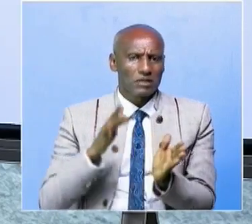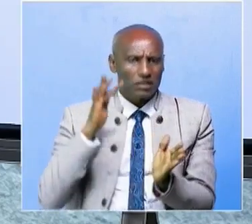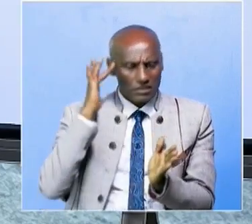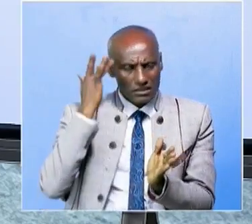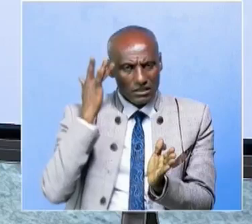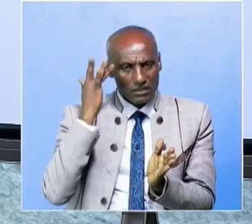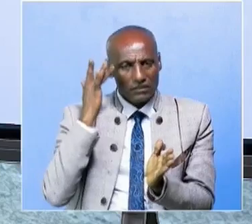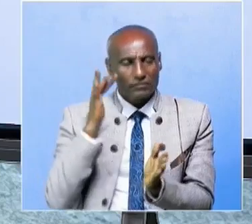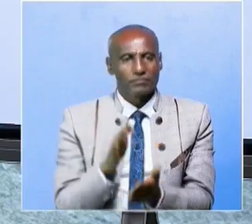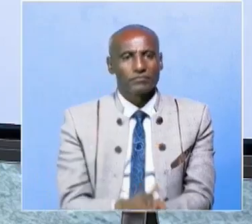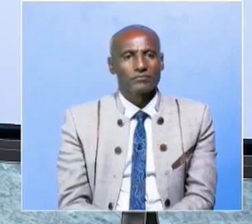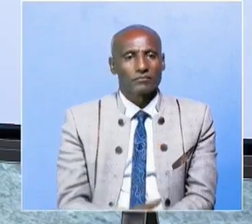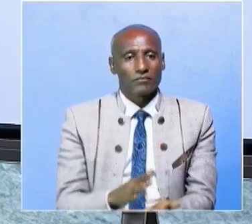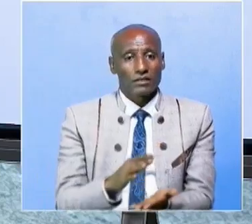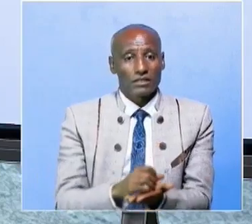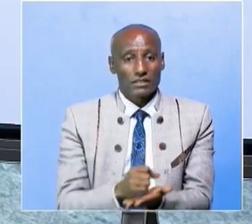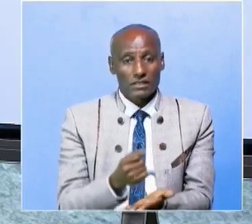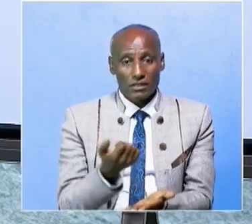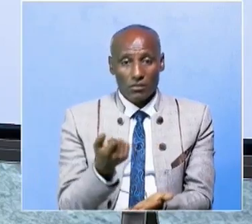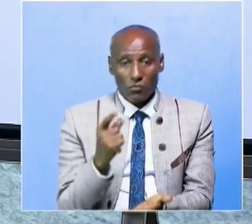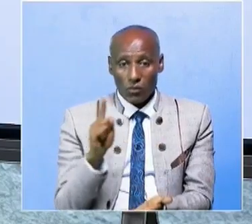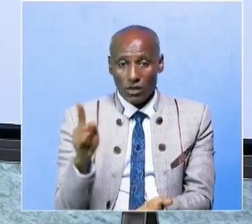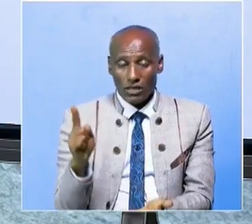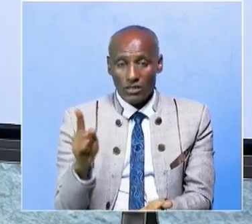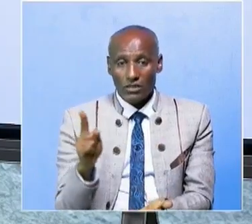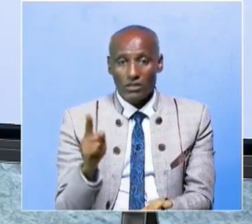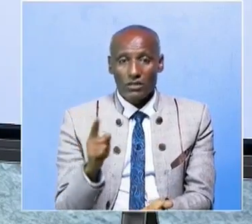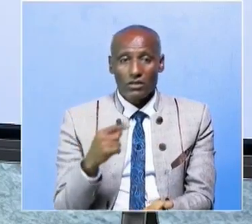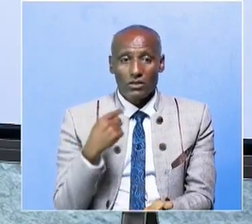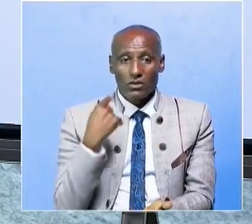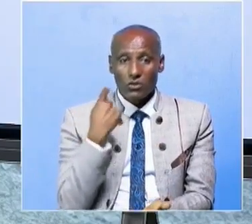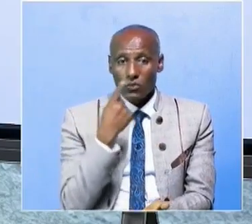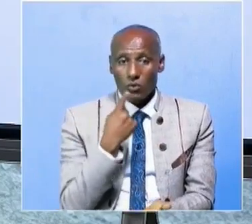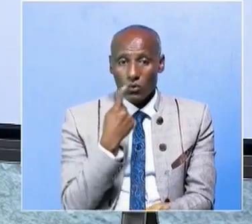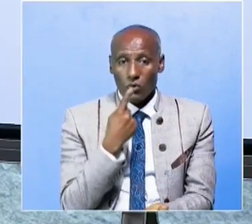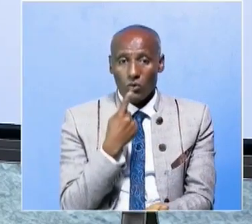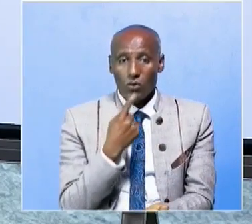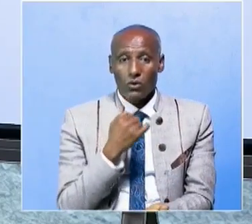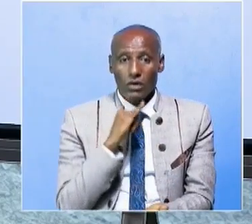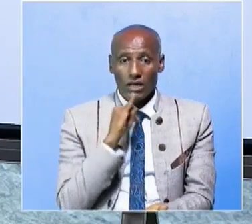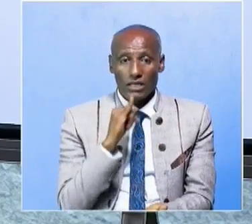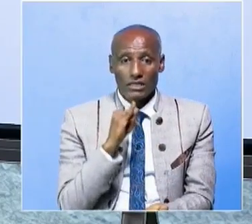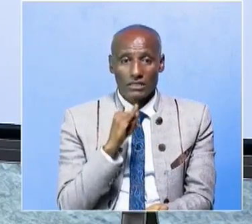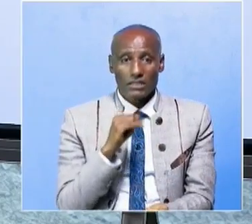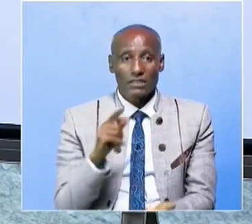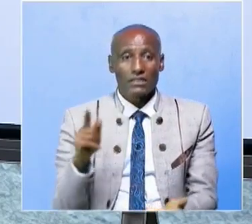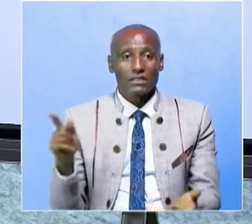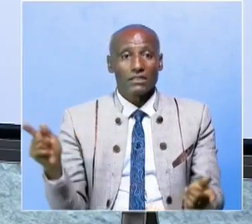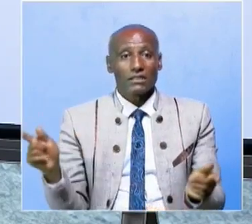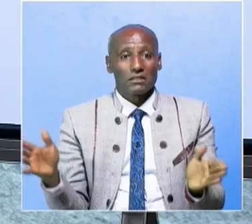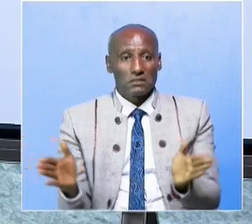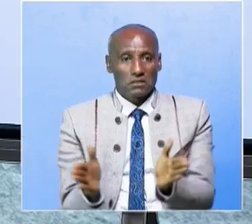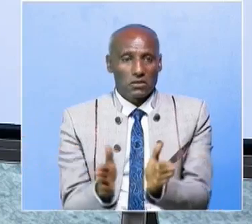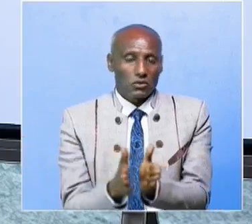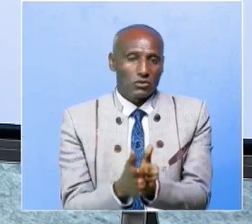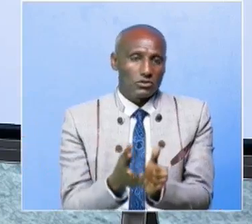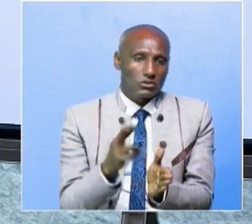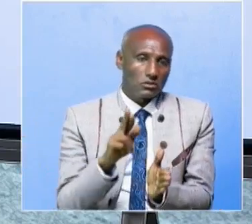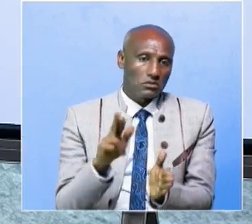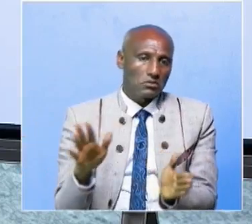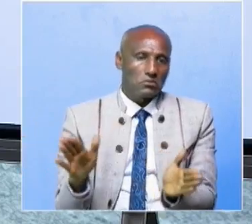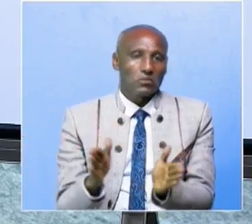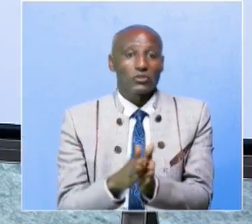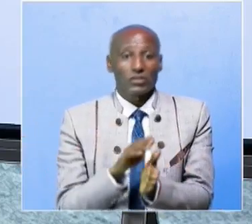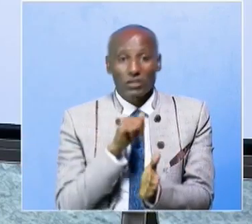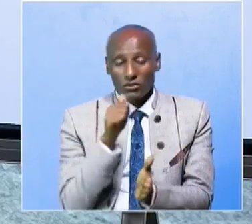but someone who is close but not that close to you, sees you're sick and they would